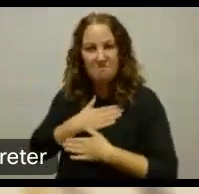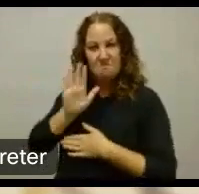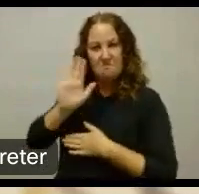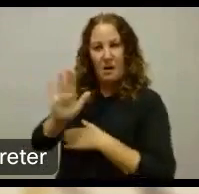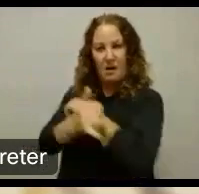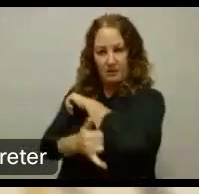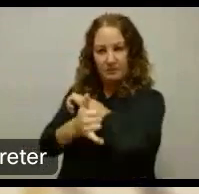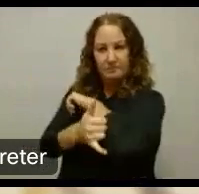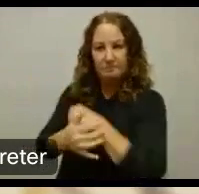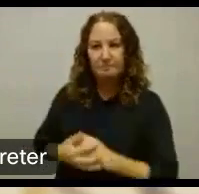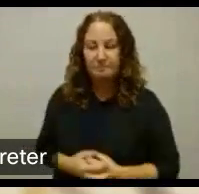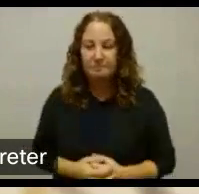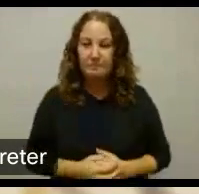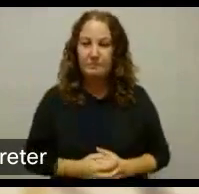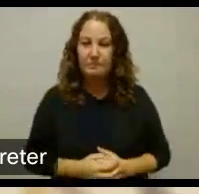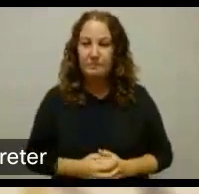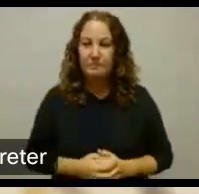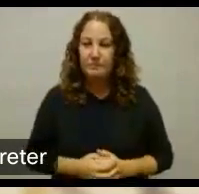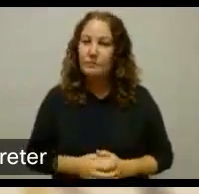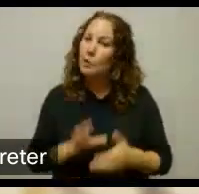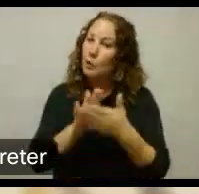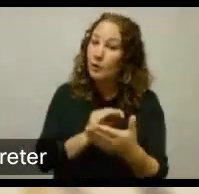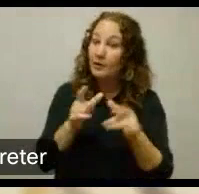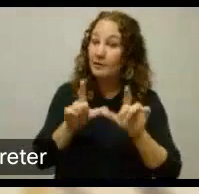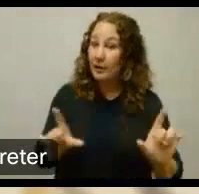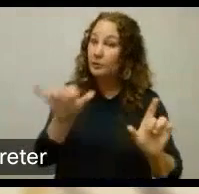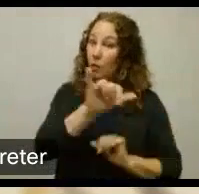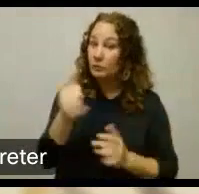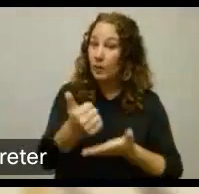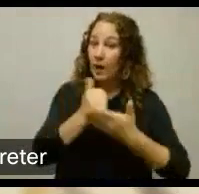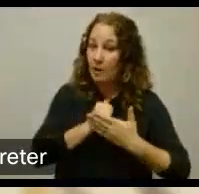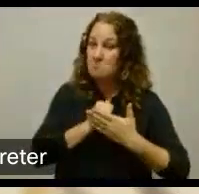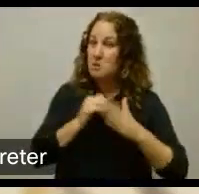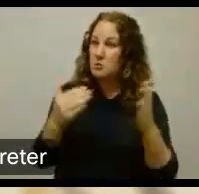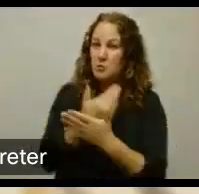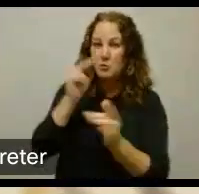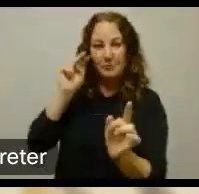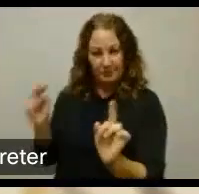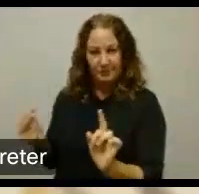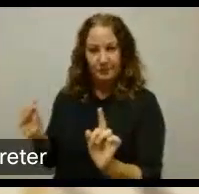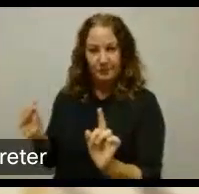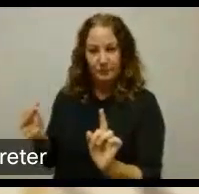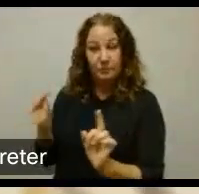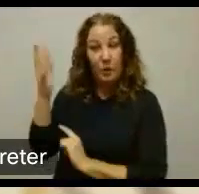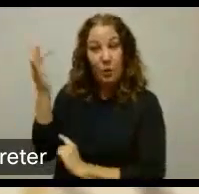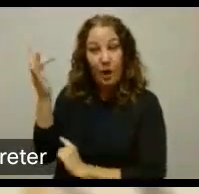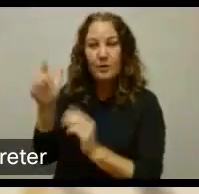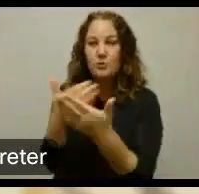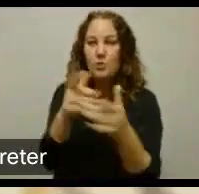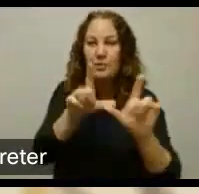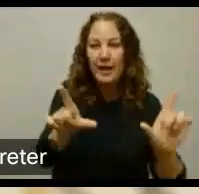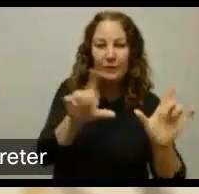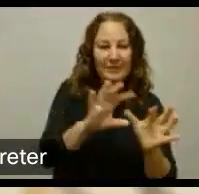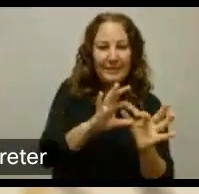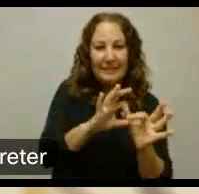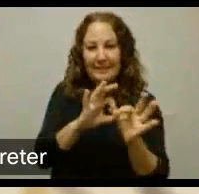the country you're in. Learning a language also helps you gain new perspectives. This is because new language connects